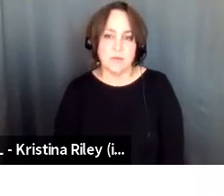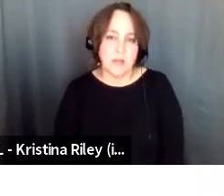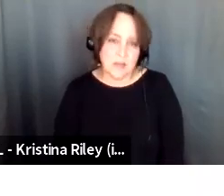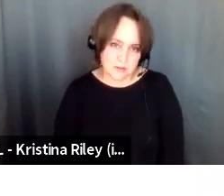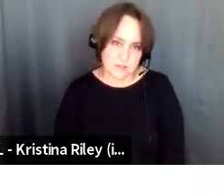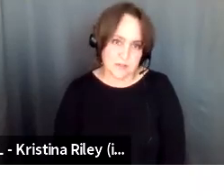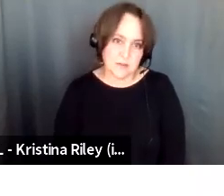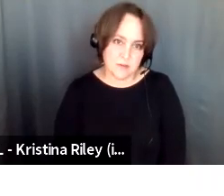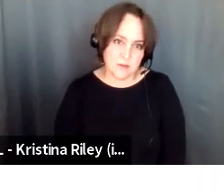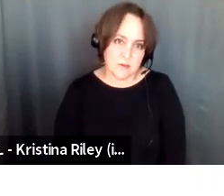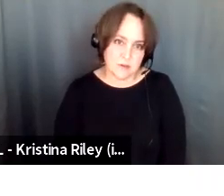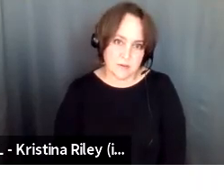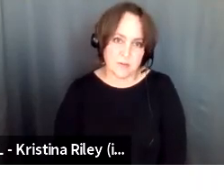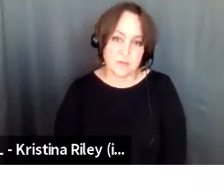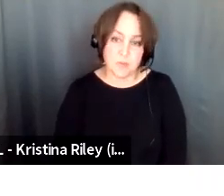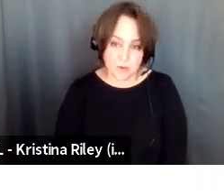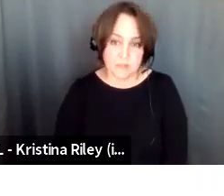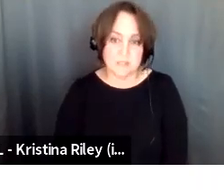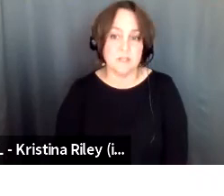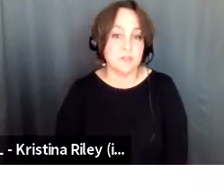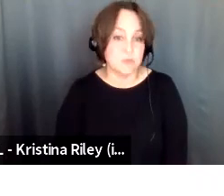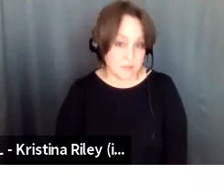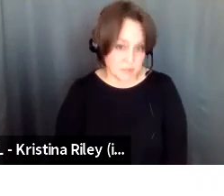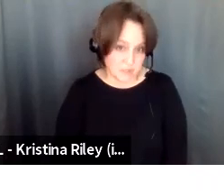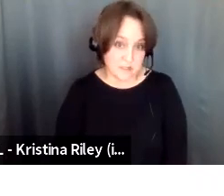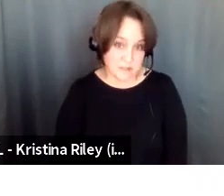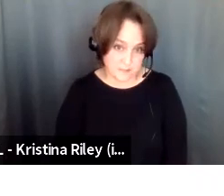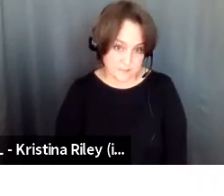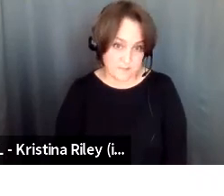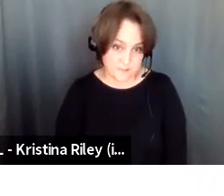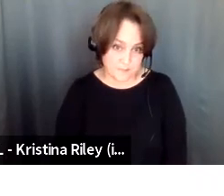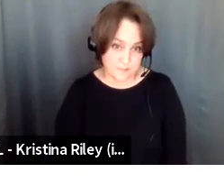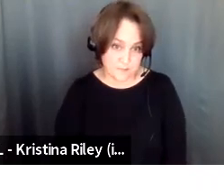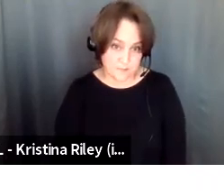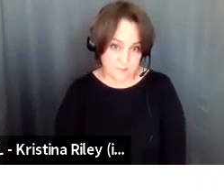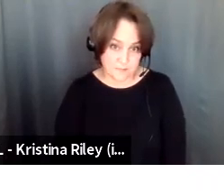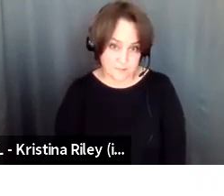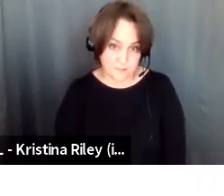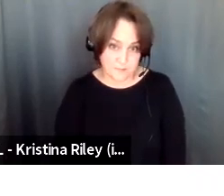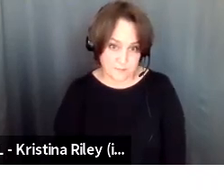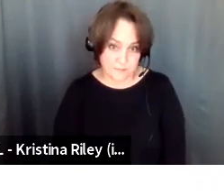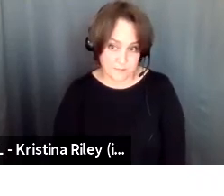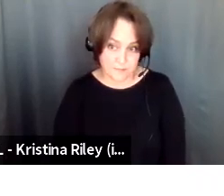to apply those protocols then to DeafSpace.